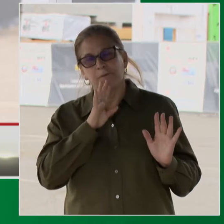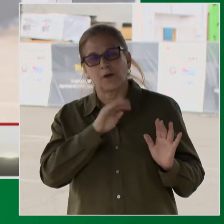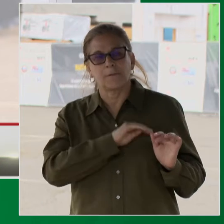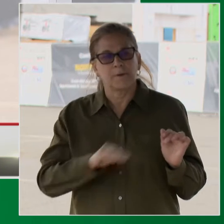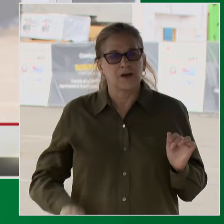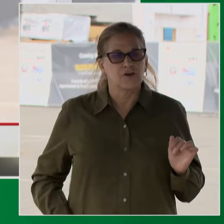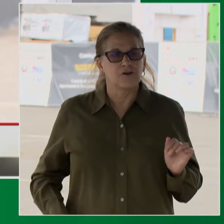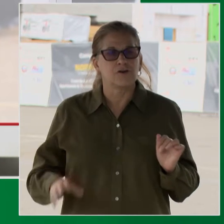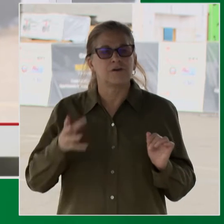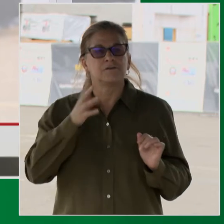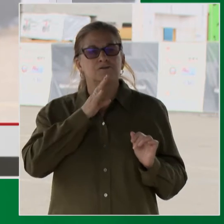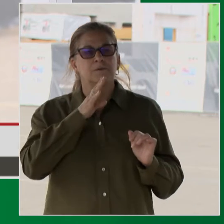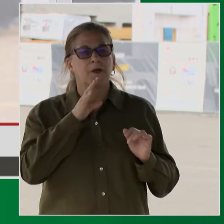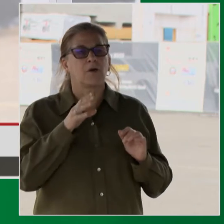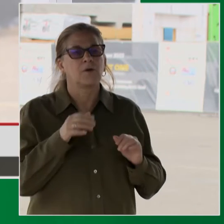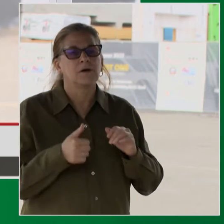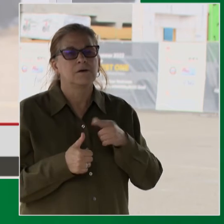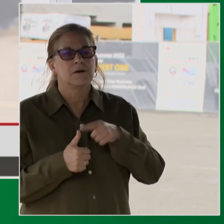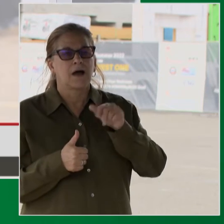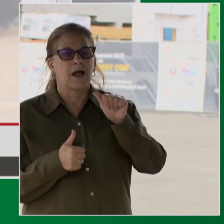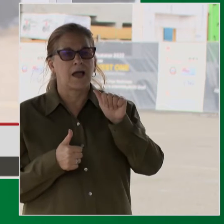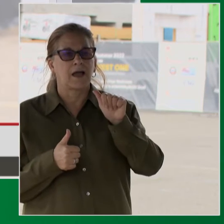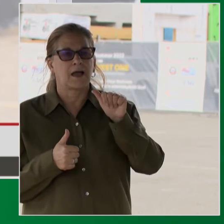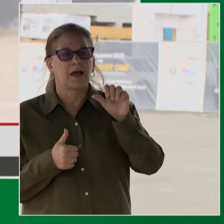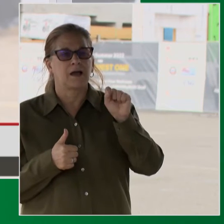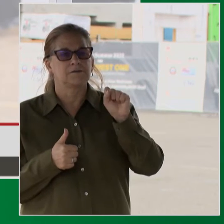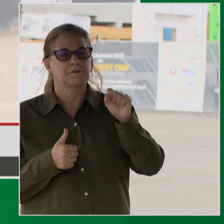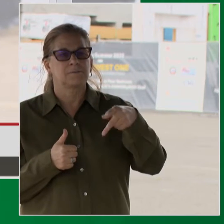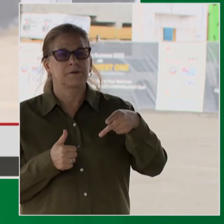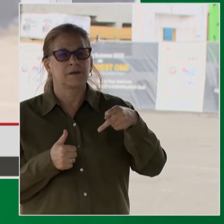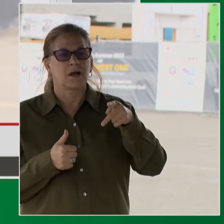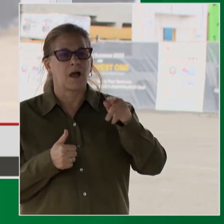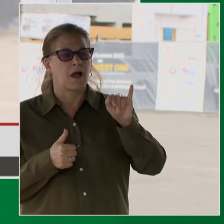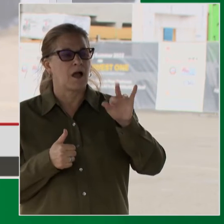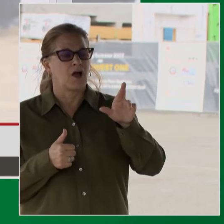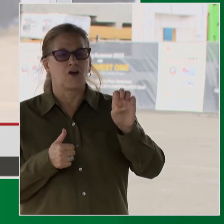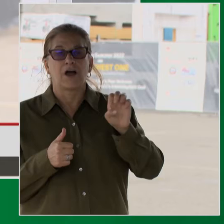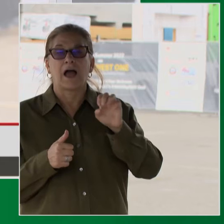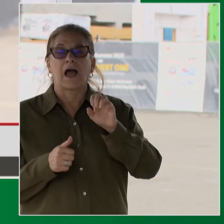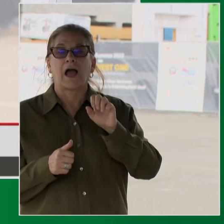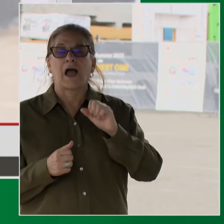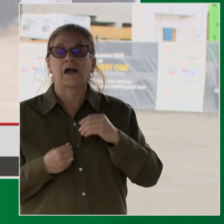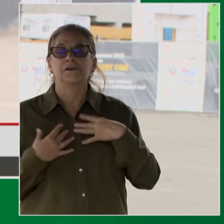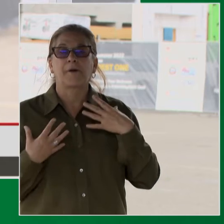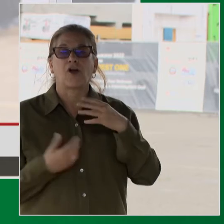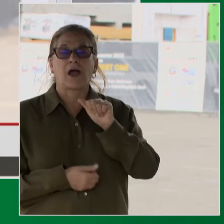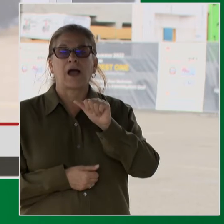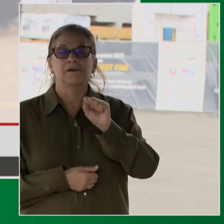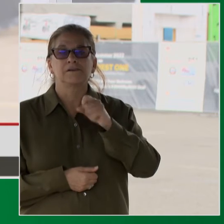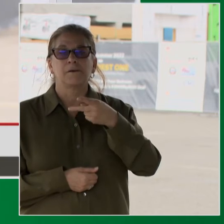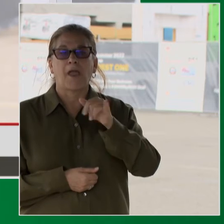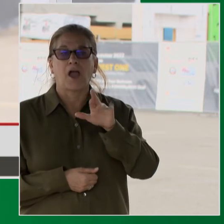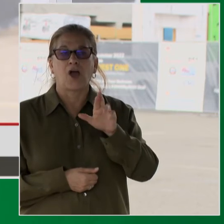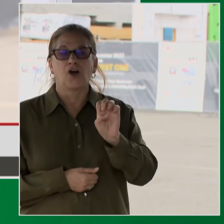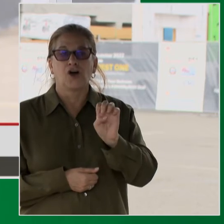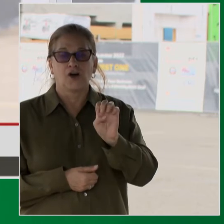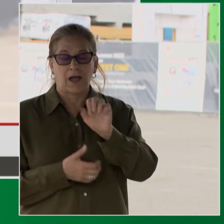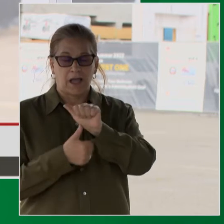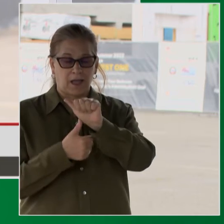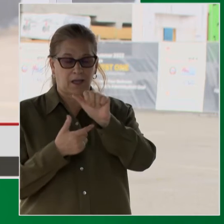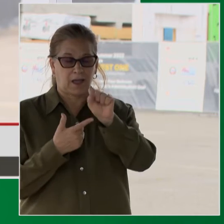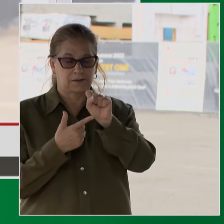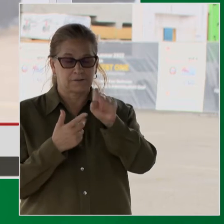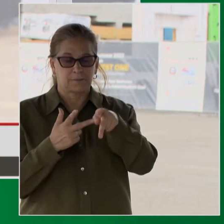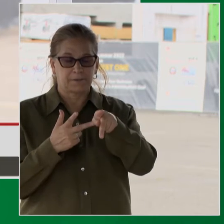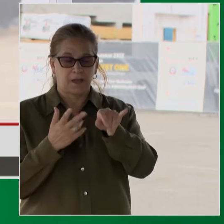Aspire program, which is the business development for our returning citizens, and DSLBD is elated to